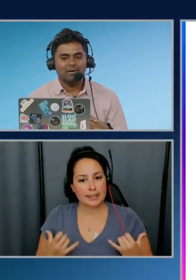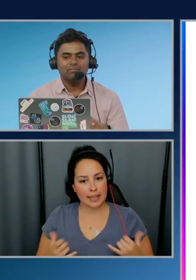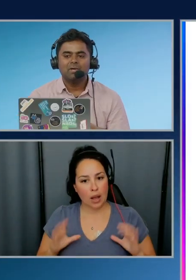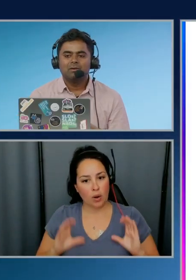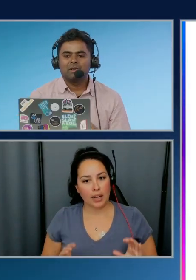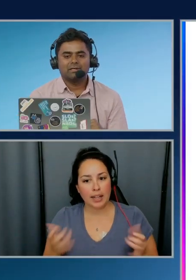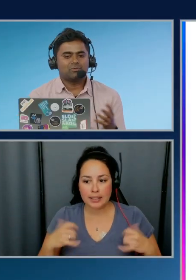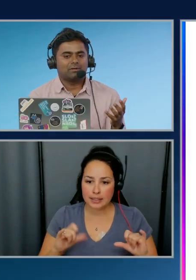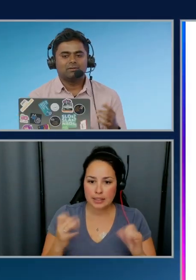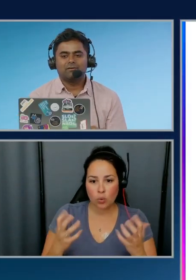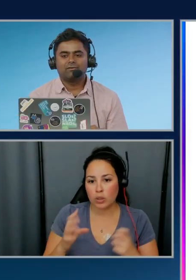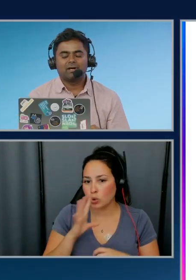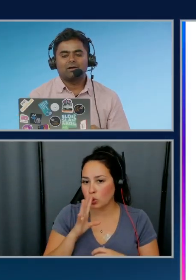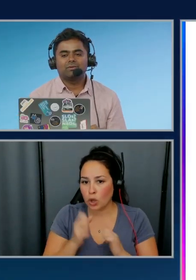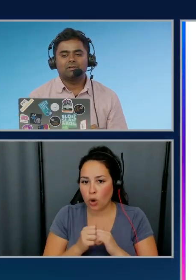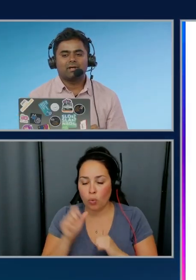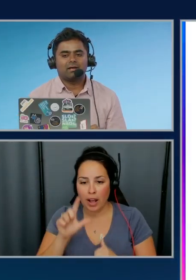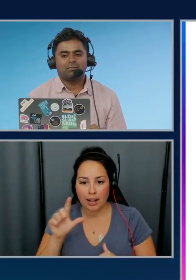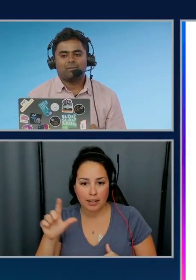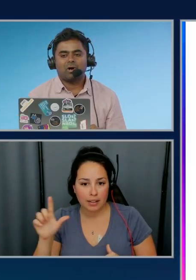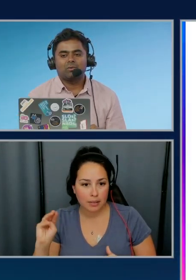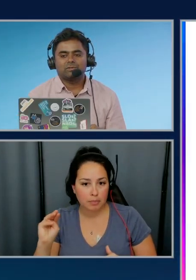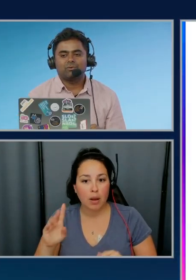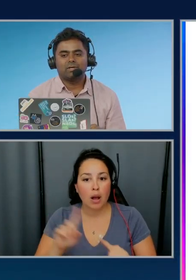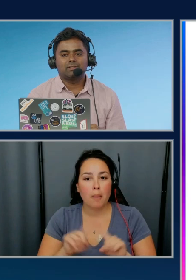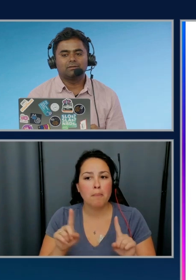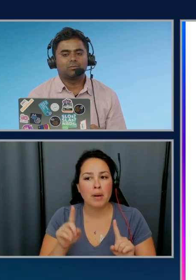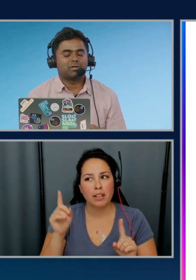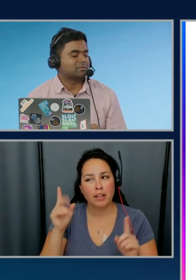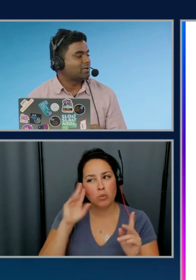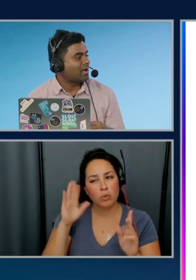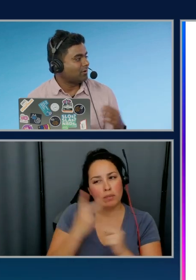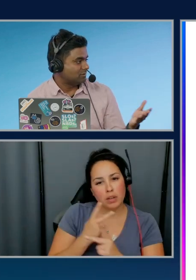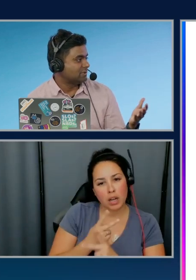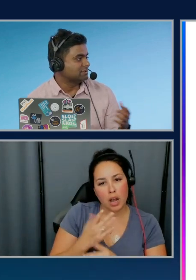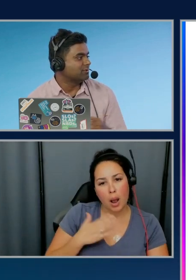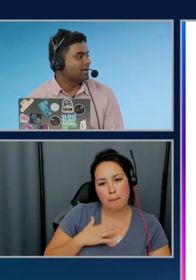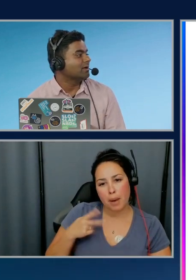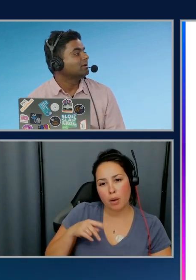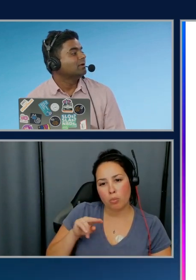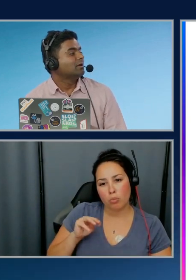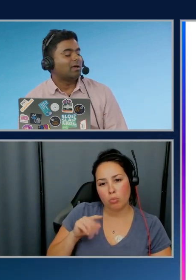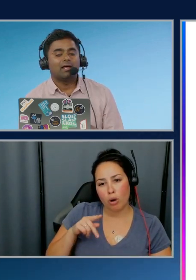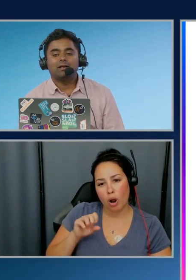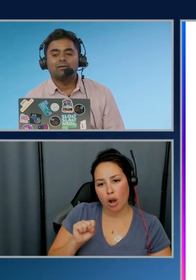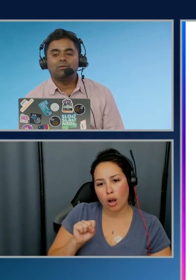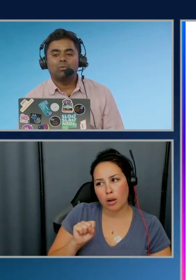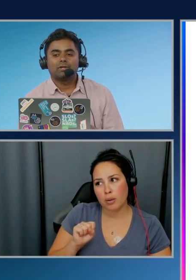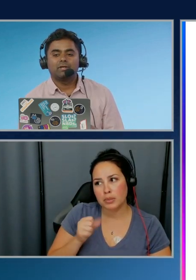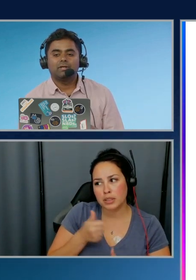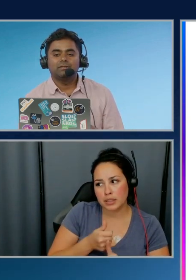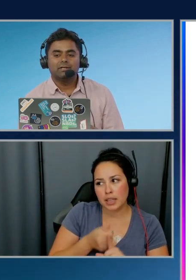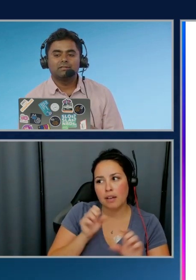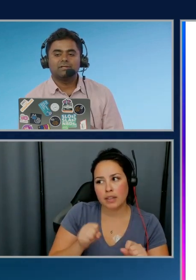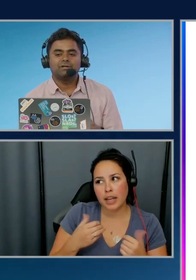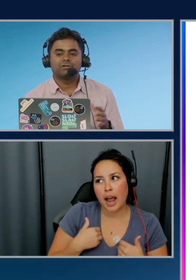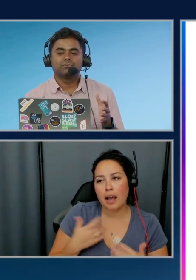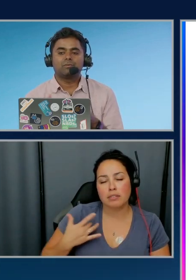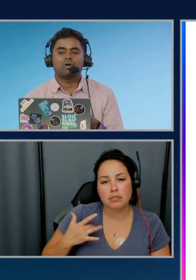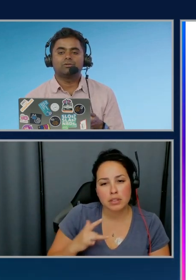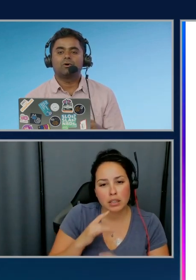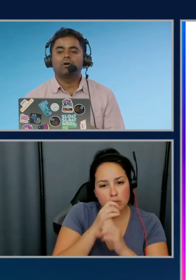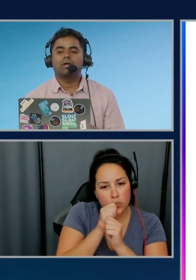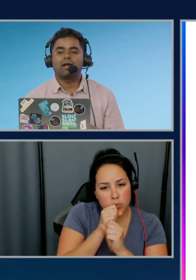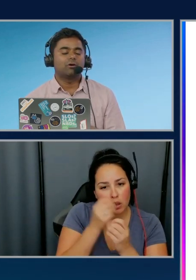to LLM, but guess what? They've figured out that, hey, my prompts and query could potentially have sensitive data. And what they did is they